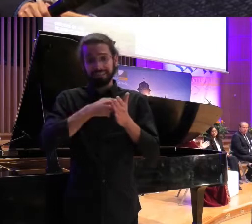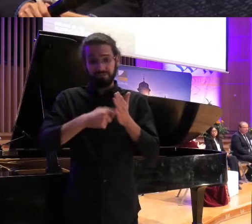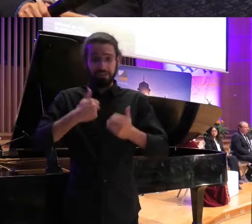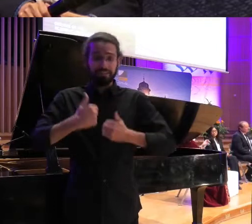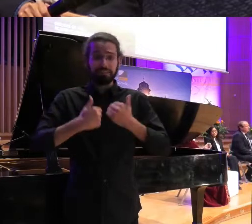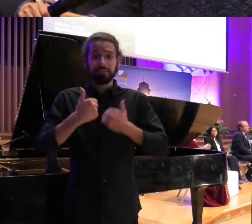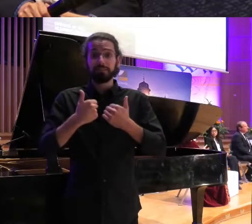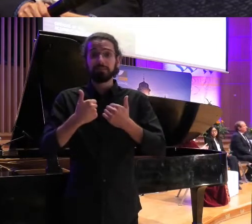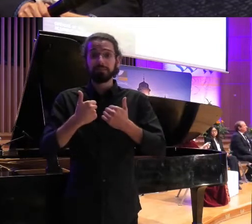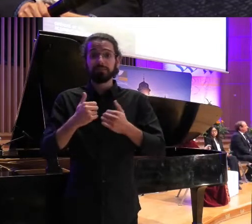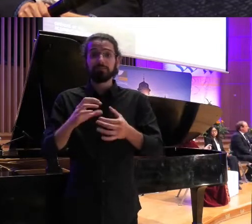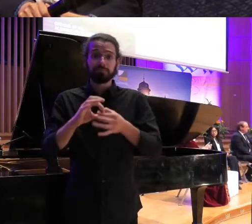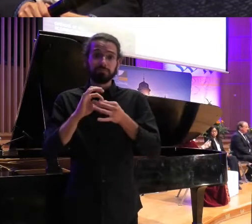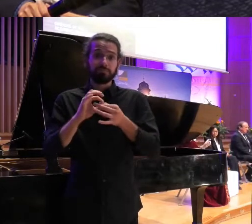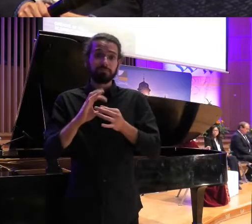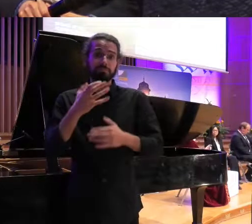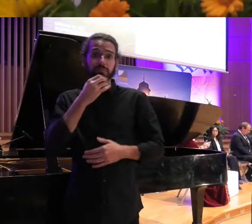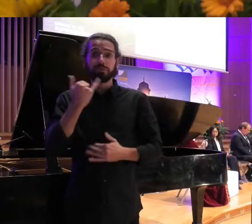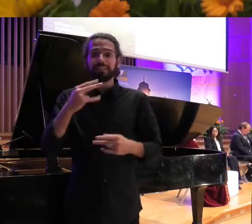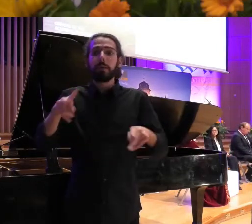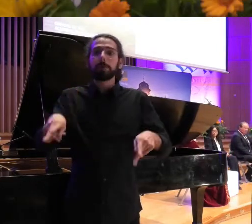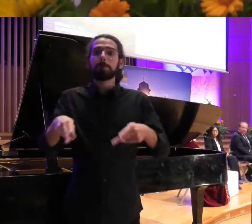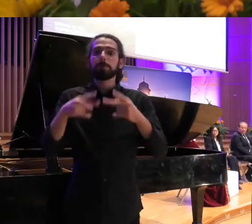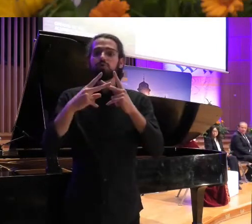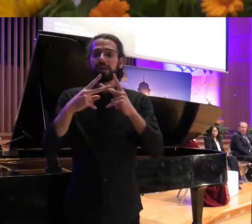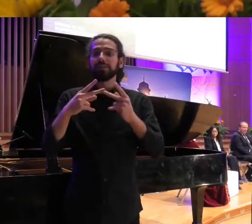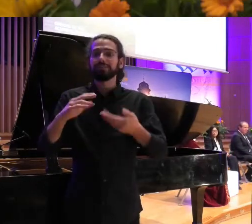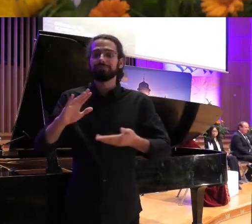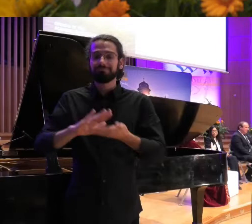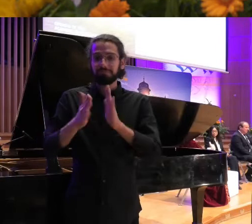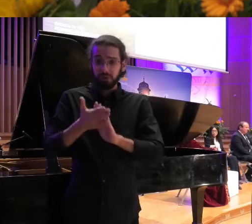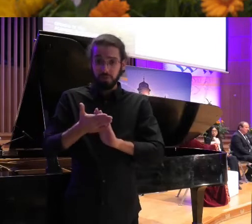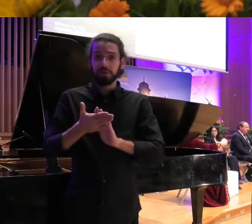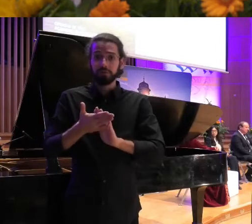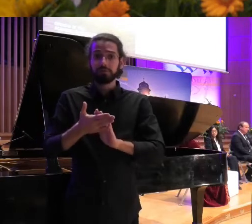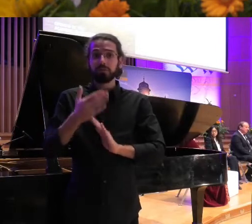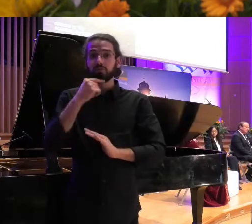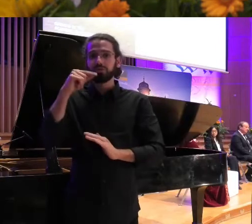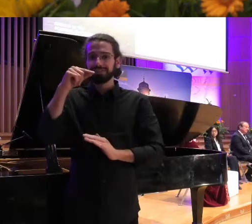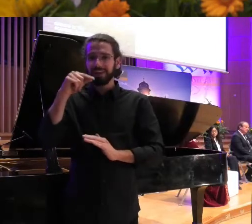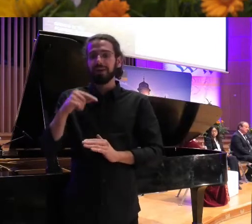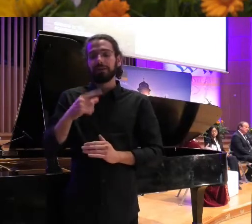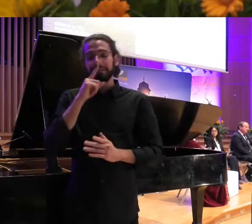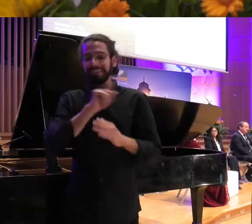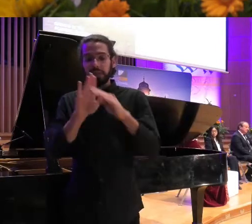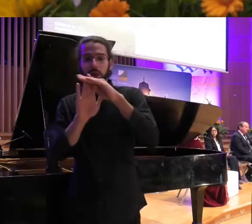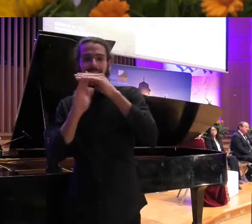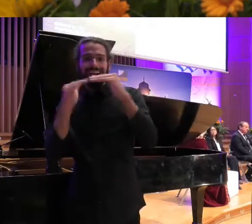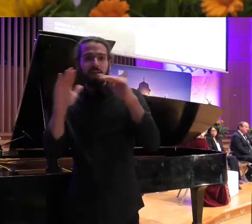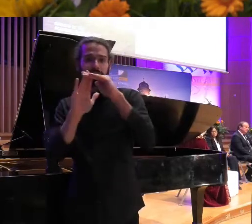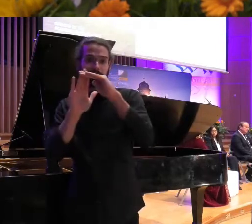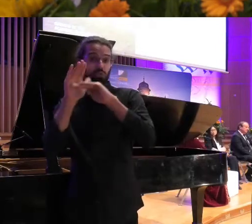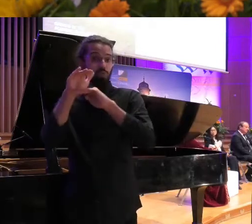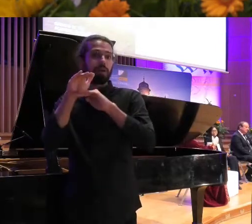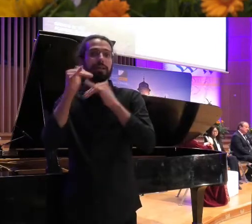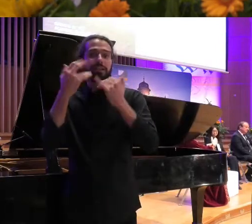topic of Paris Agreement, the 1.5 degree goal of not reaching basically towards this goal, but trying